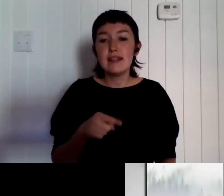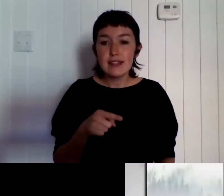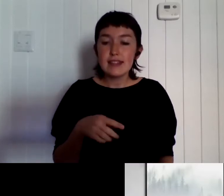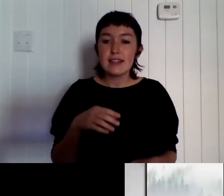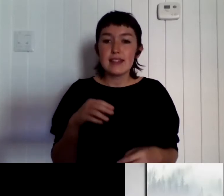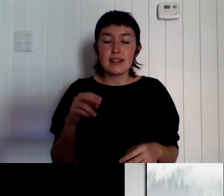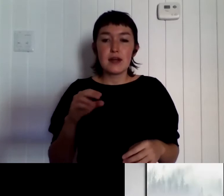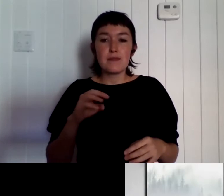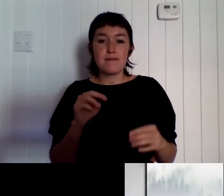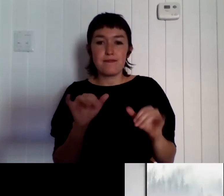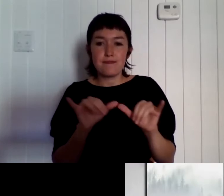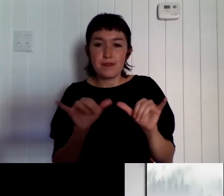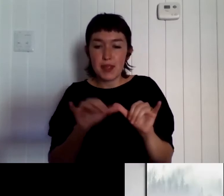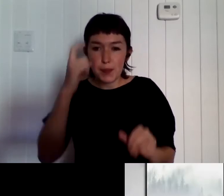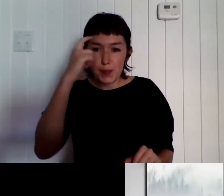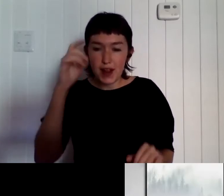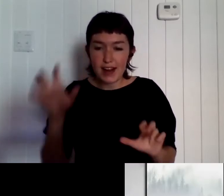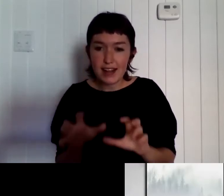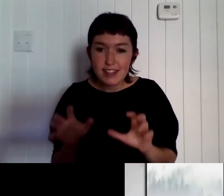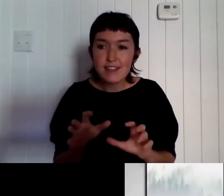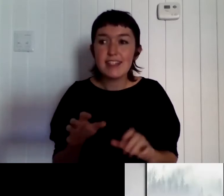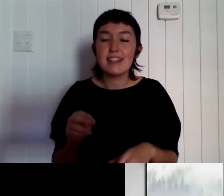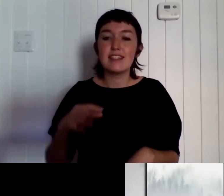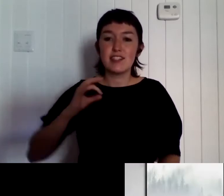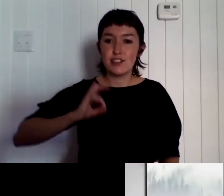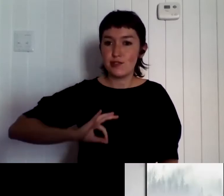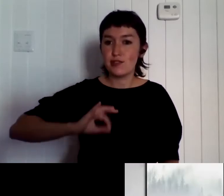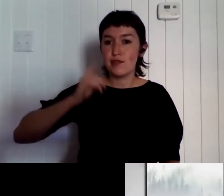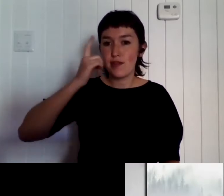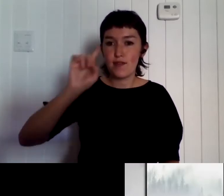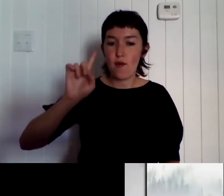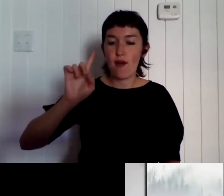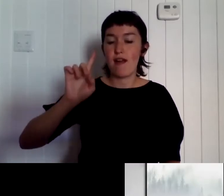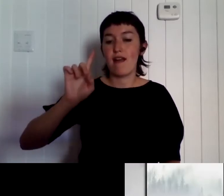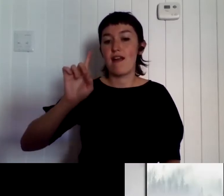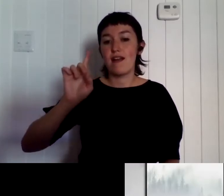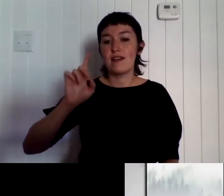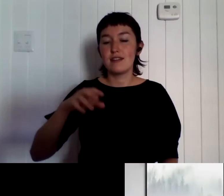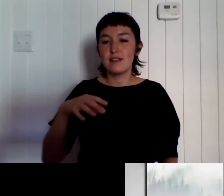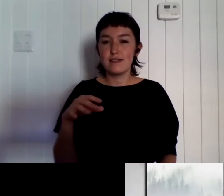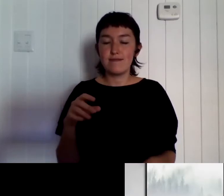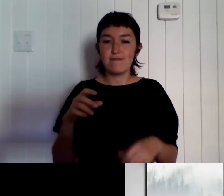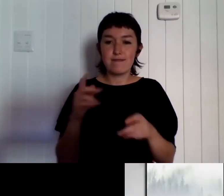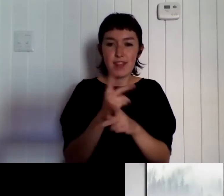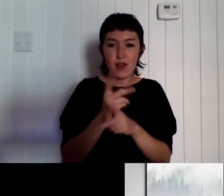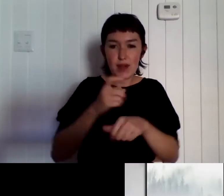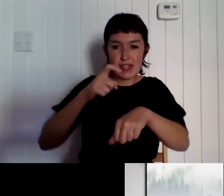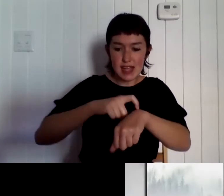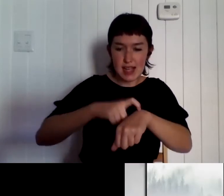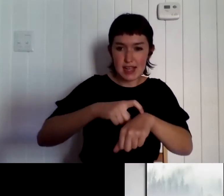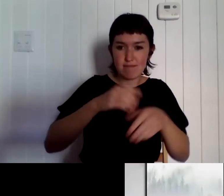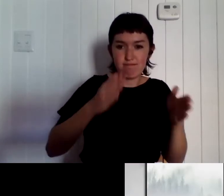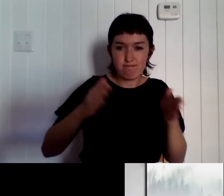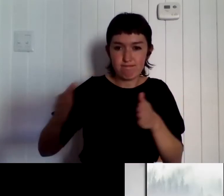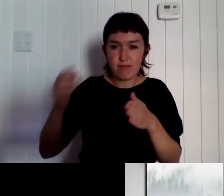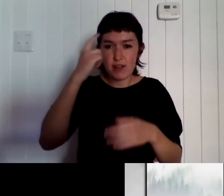of it's a tool that's much more useful for getting a sense of the time course of brain activity,